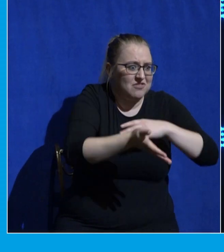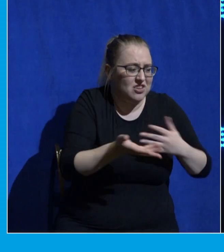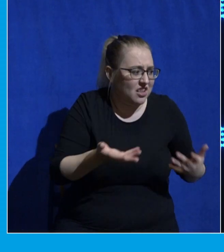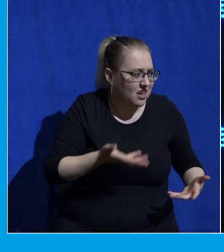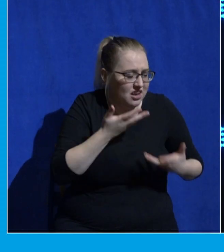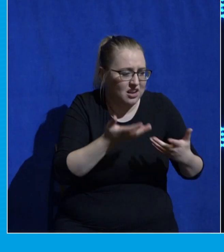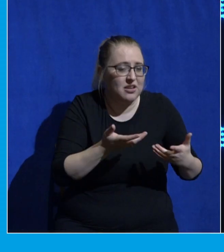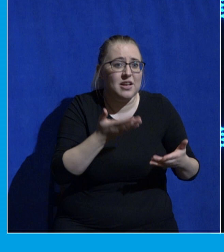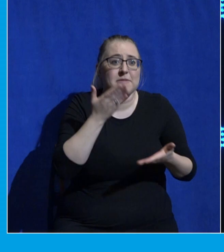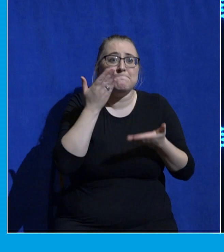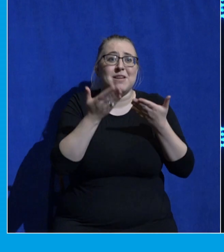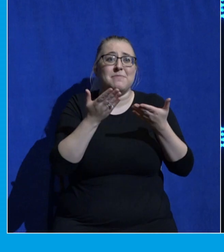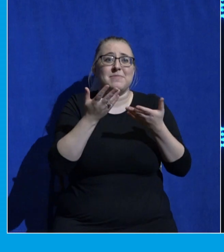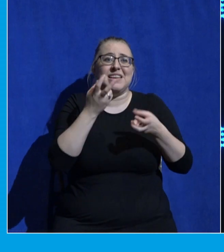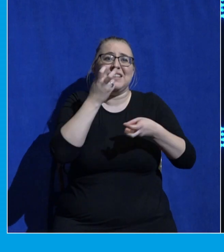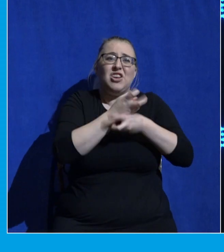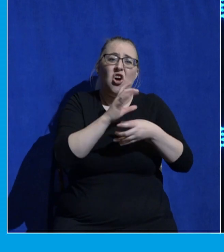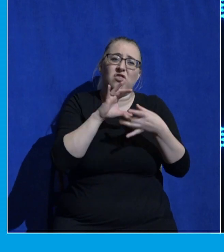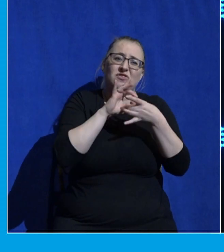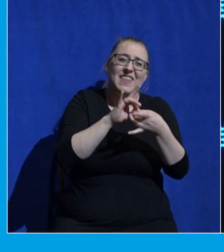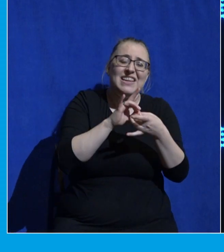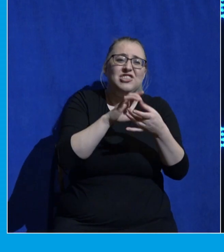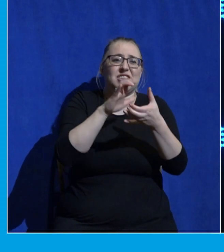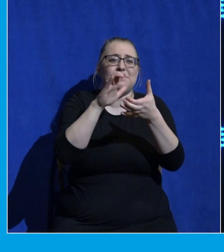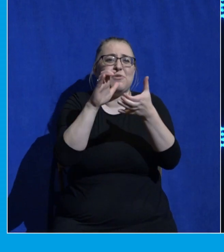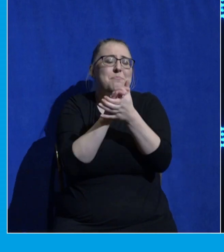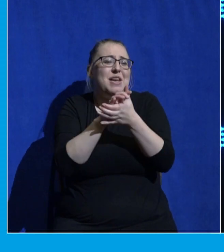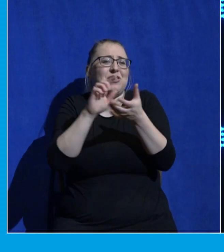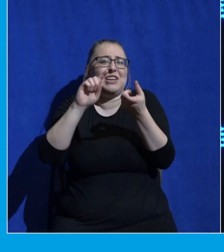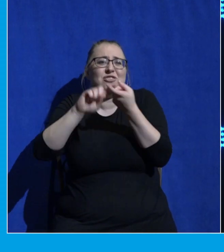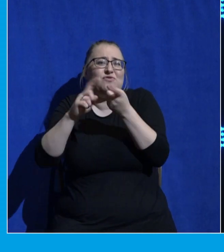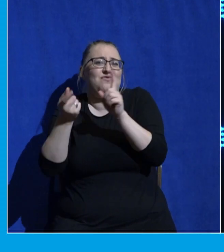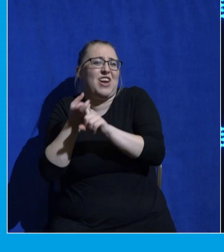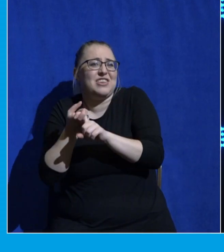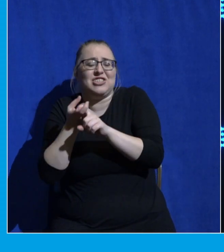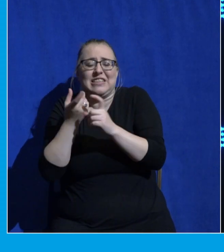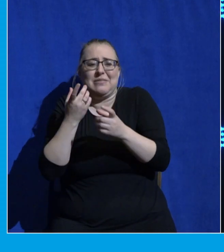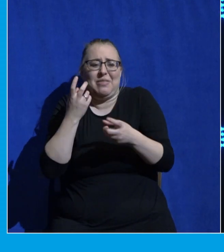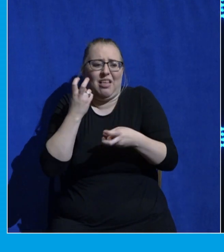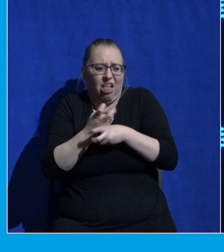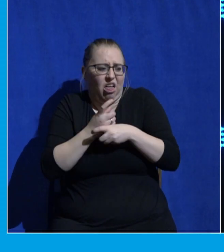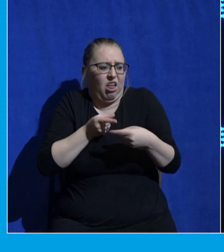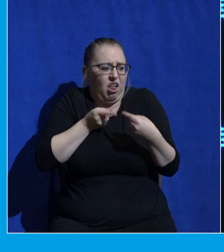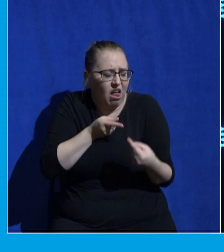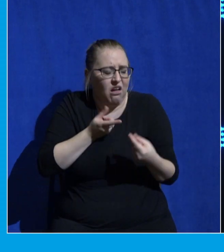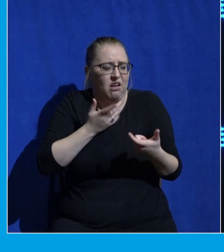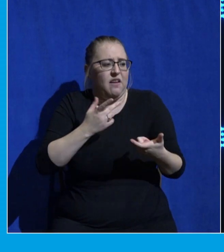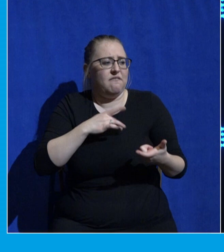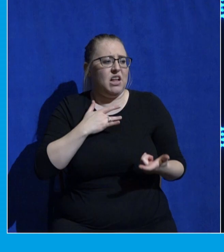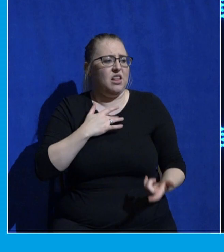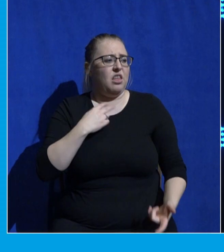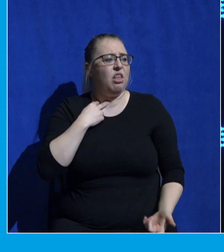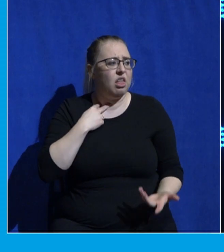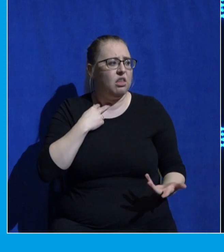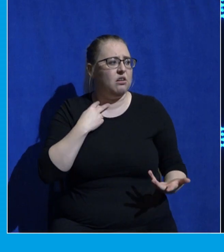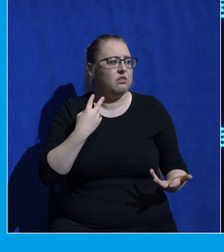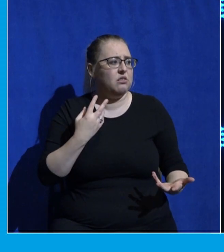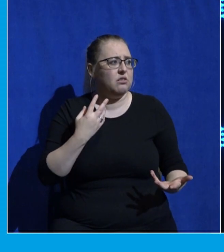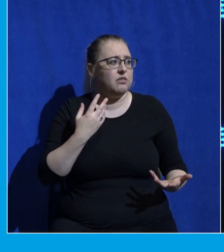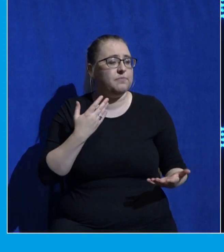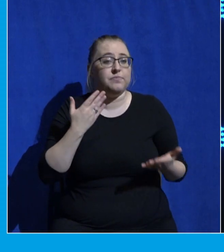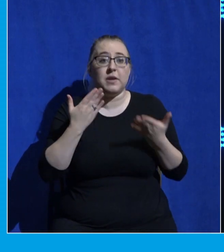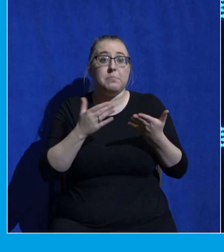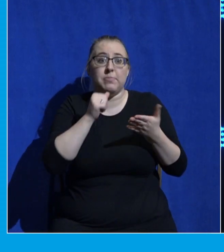the hard relationship or the hard marriage or the hard friendship that you're in and you just feel stuck in it. Or maybe it's